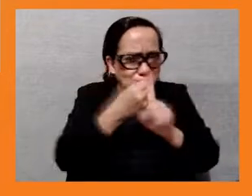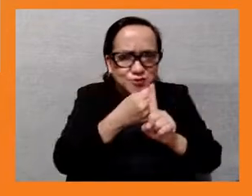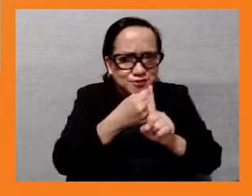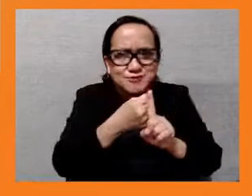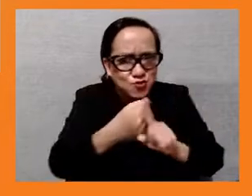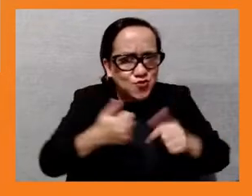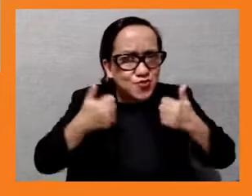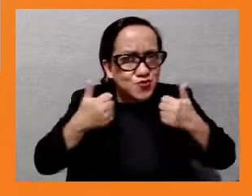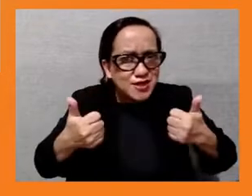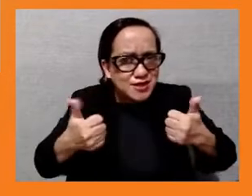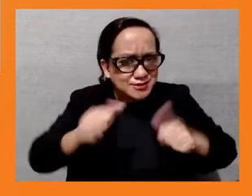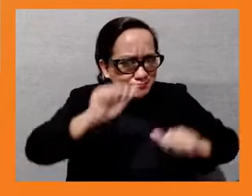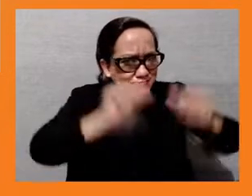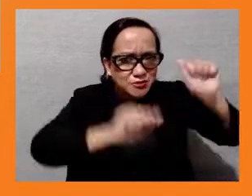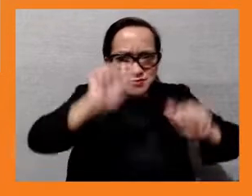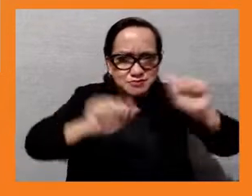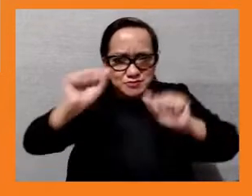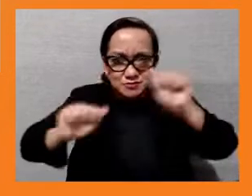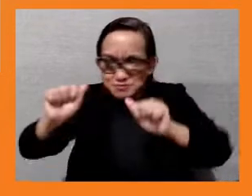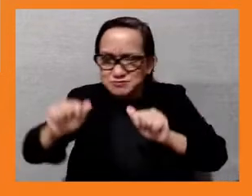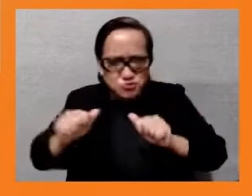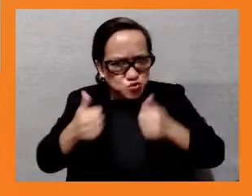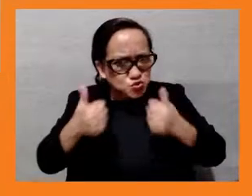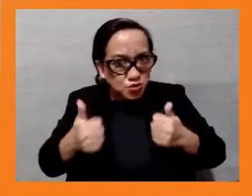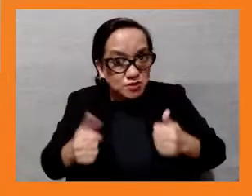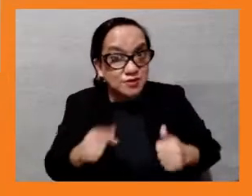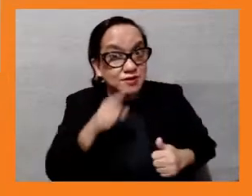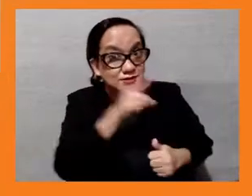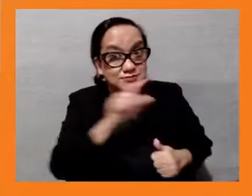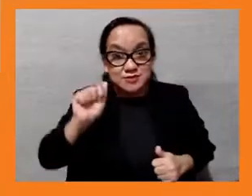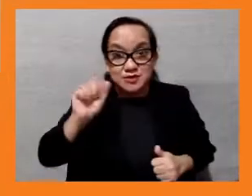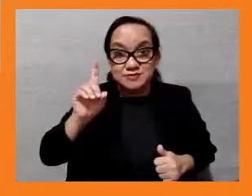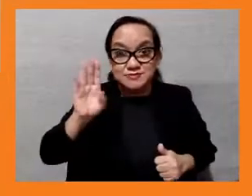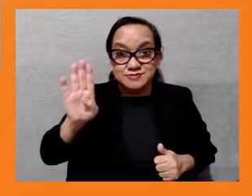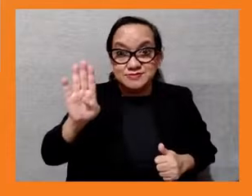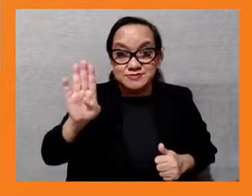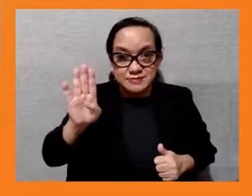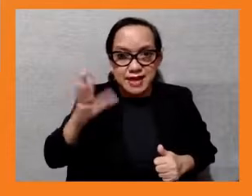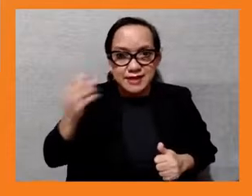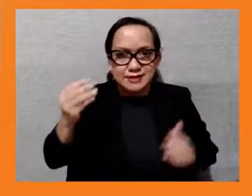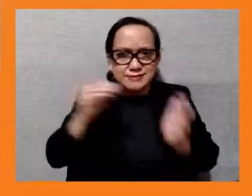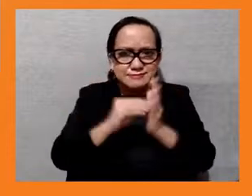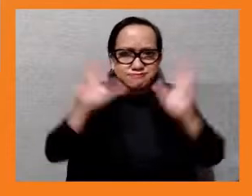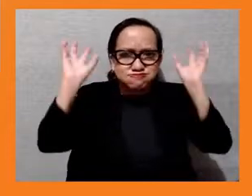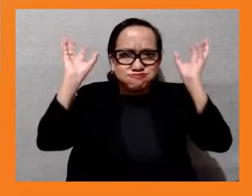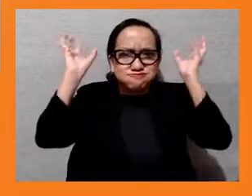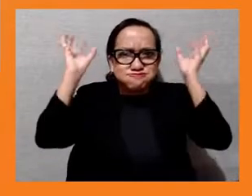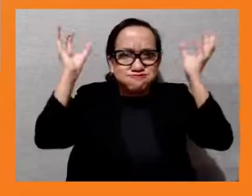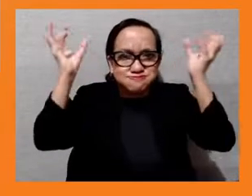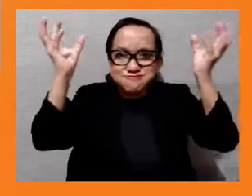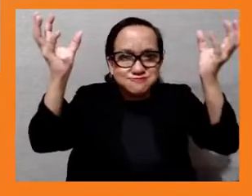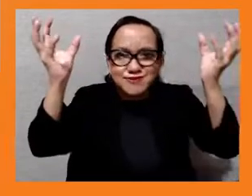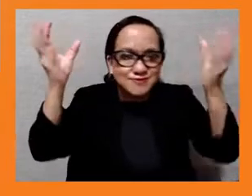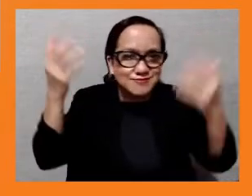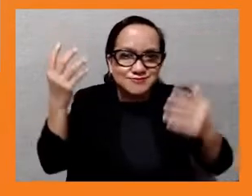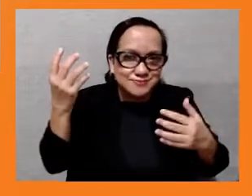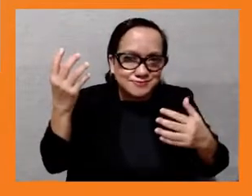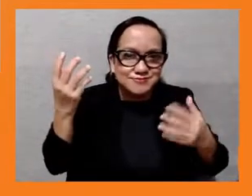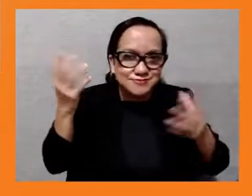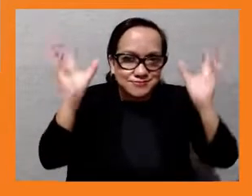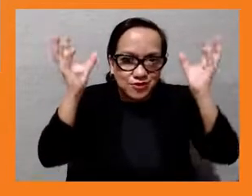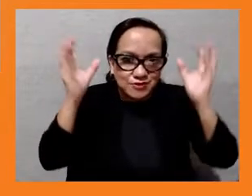private sector operations department. We are fully aware that the bulk and type of projects being financed